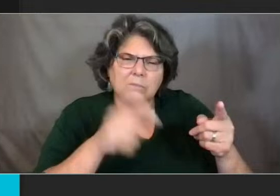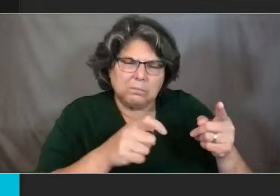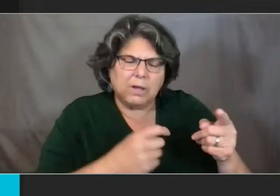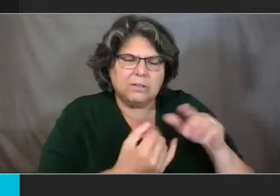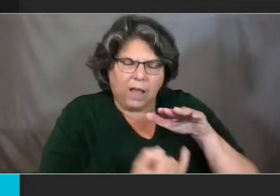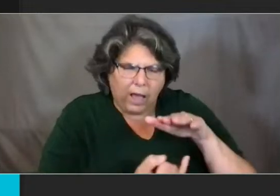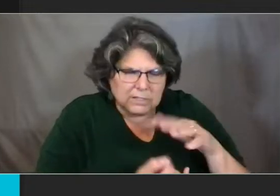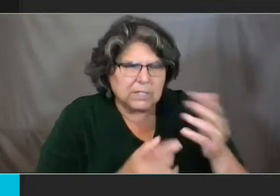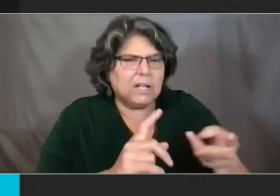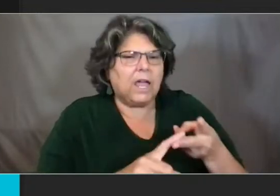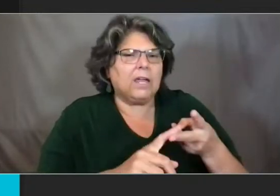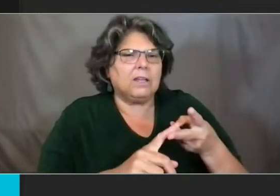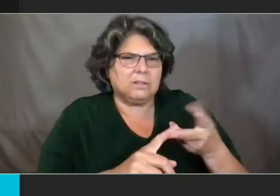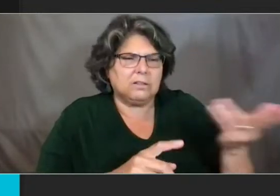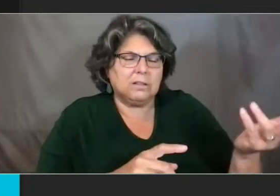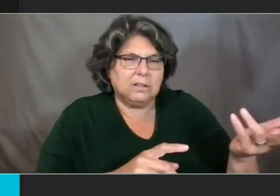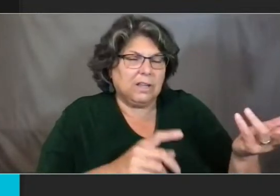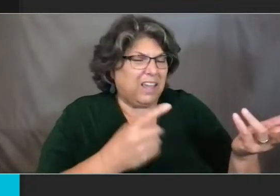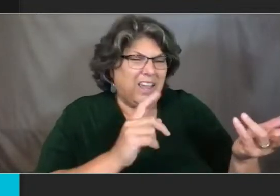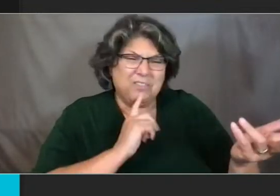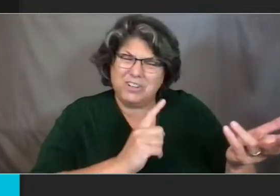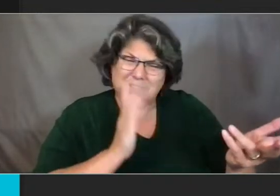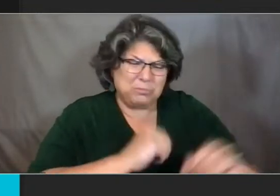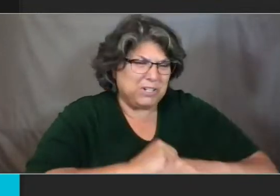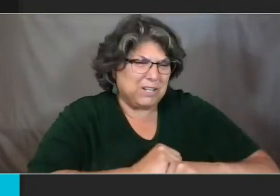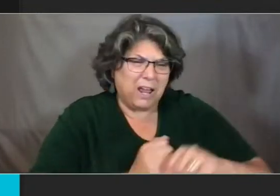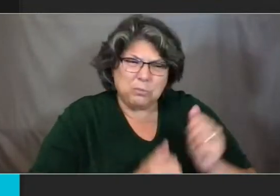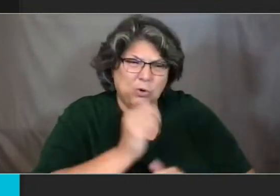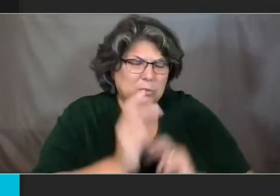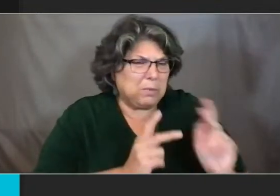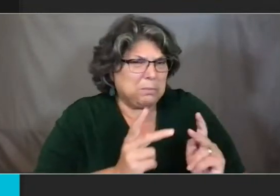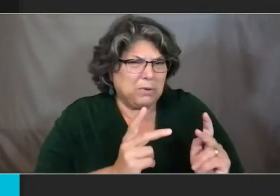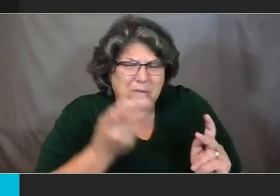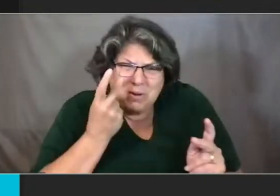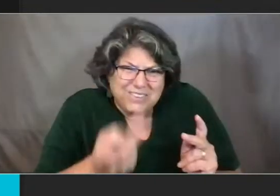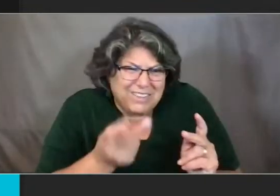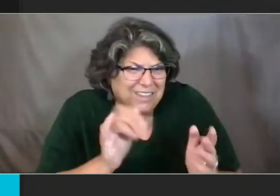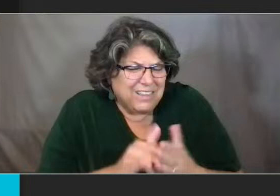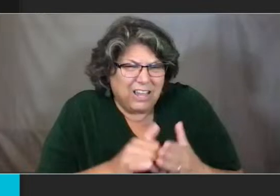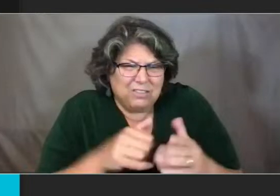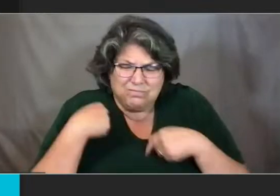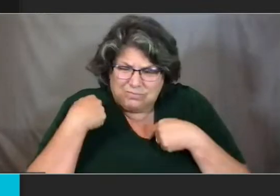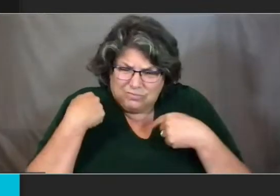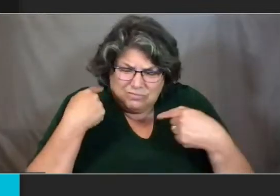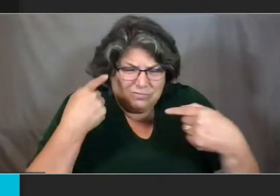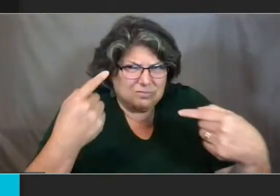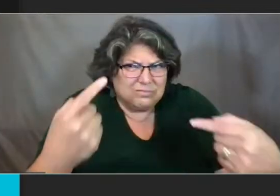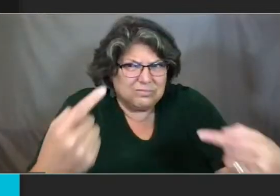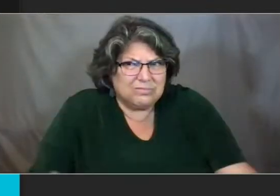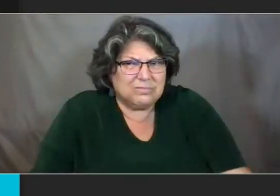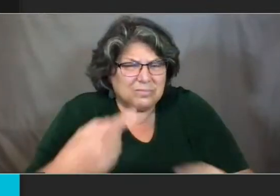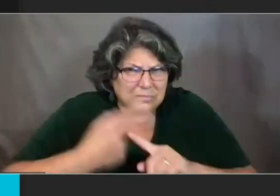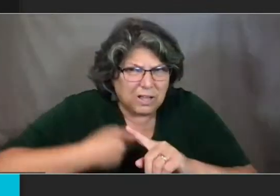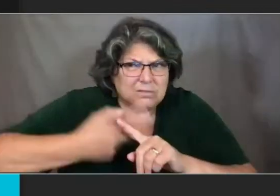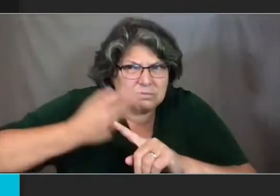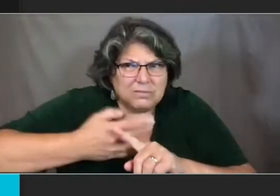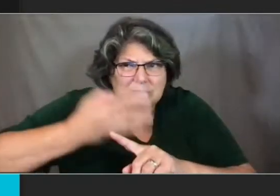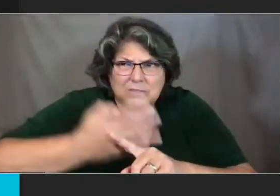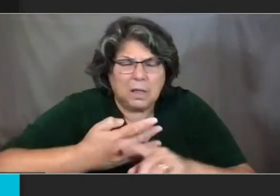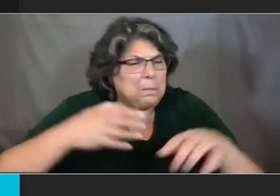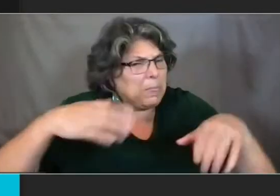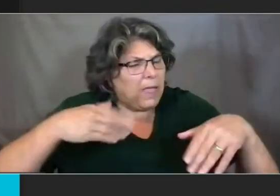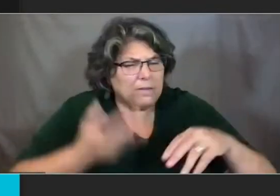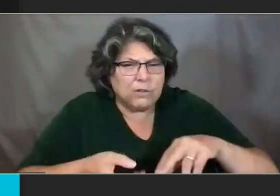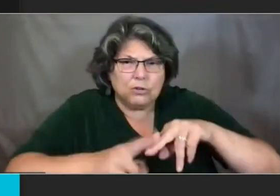that our death rate has stayed at 50. All of these, all these months, we haven't increased our death rate, and